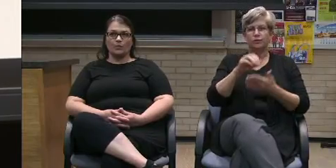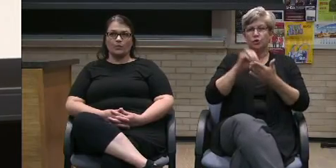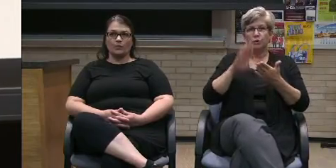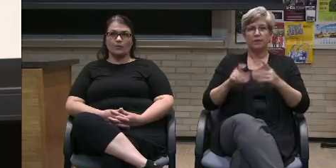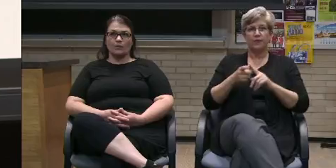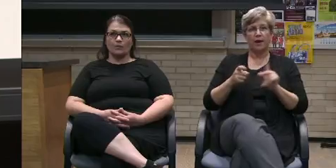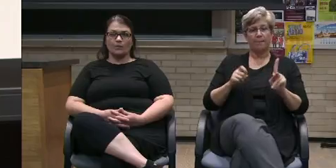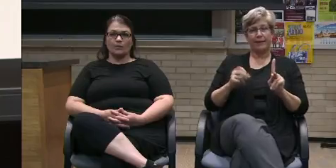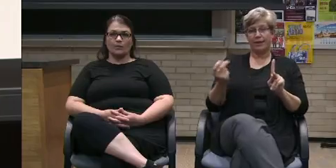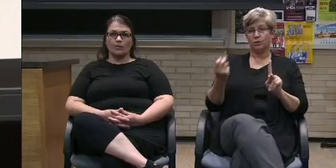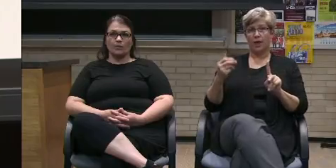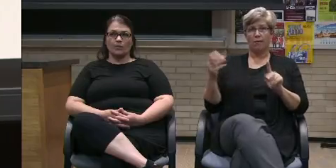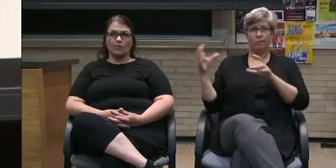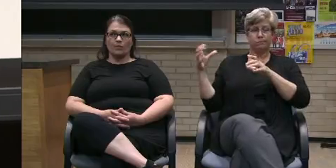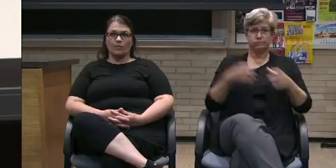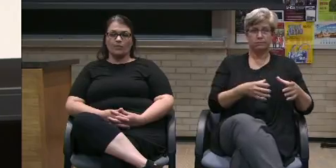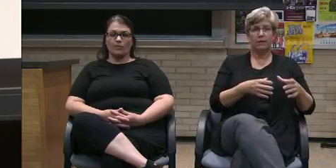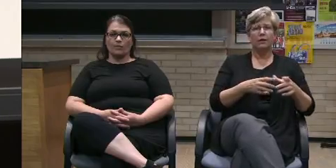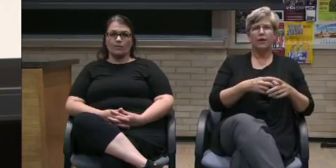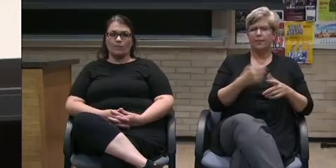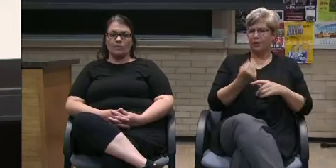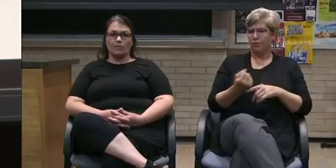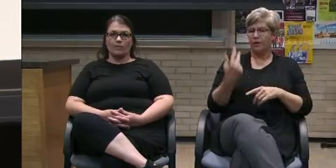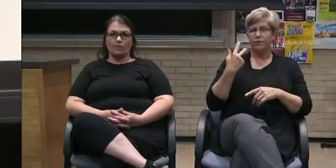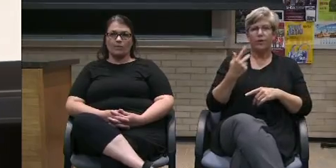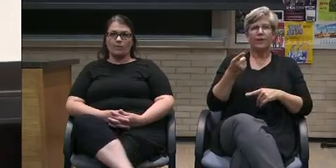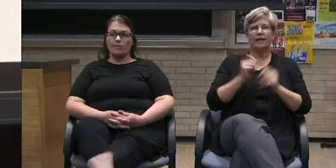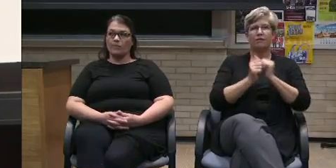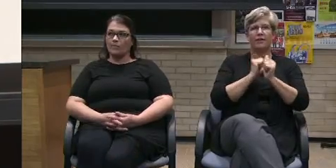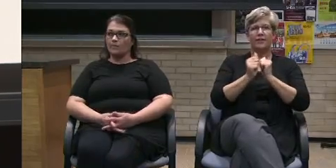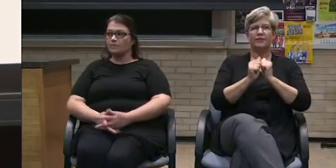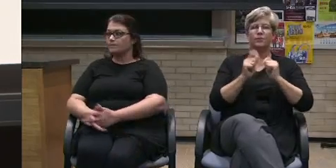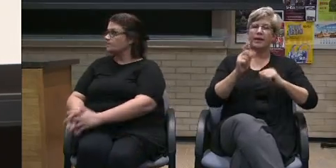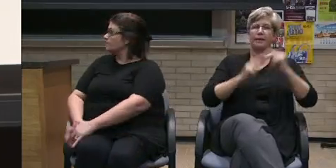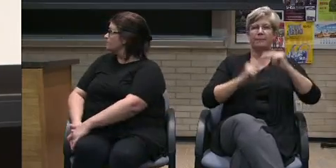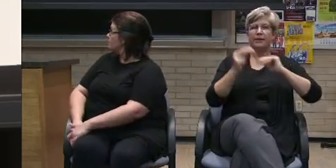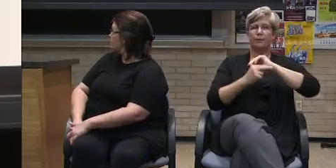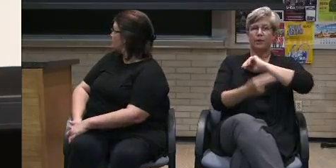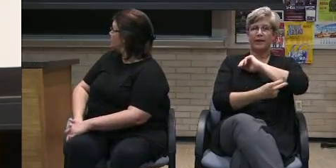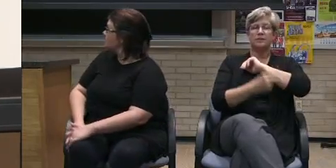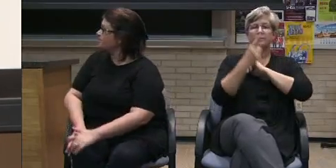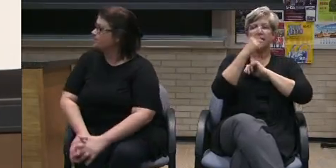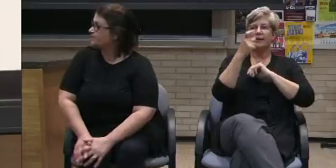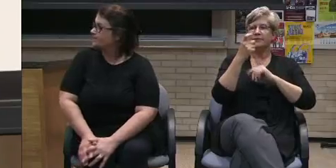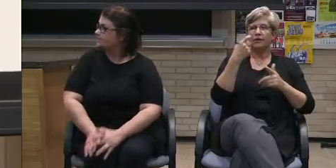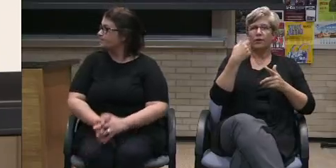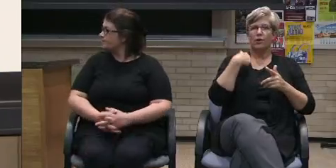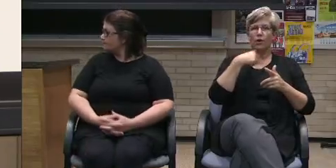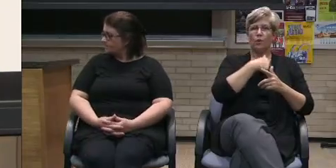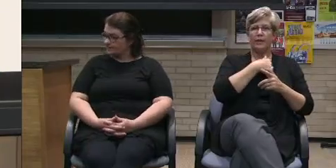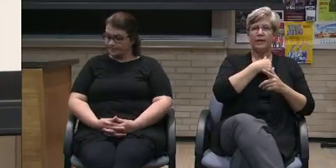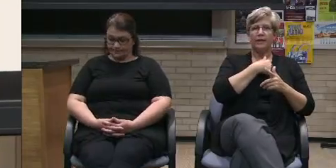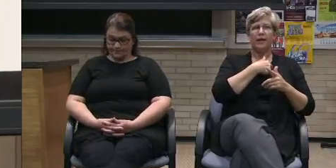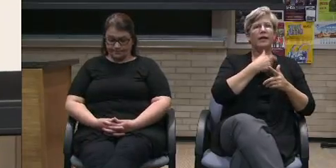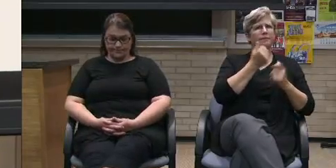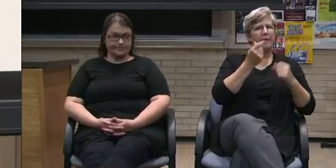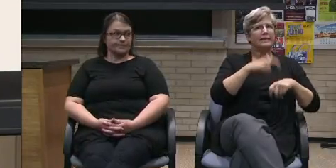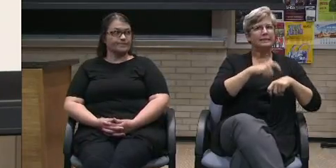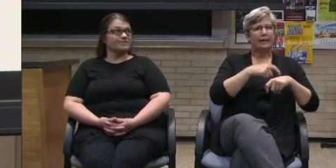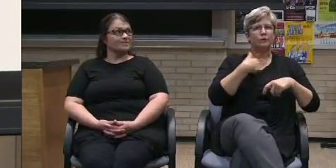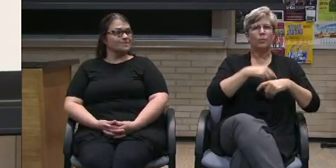come. 2 years ago, one of the contests was you had to build a bridge, because we are the winners and runners-up of various years of the